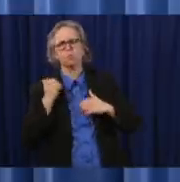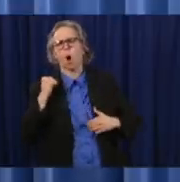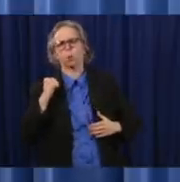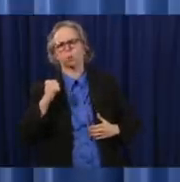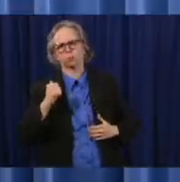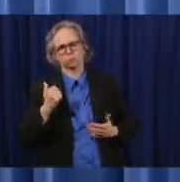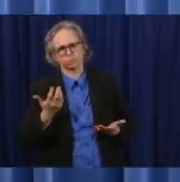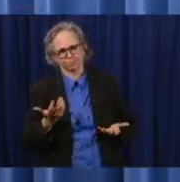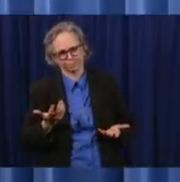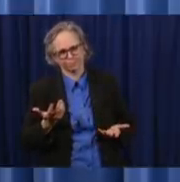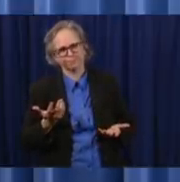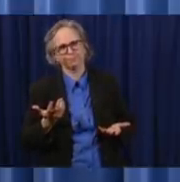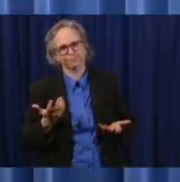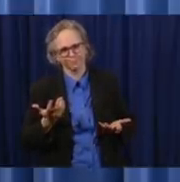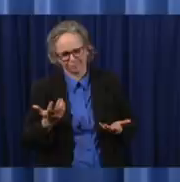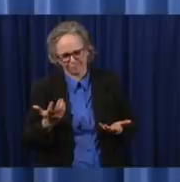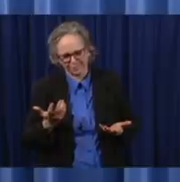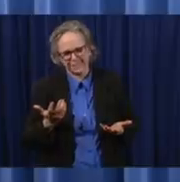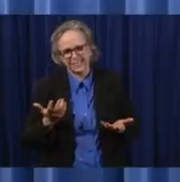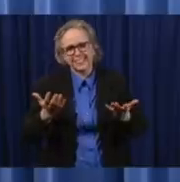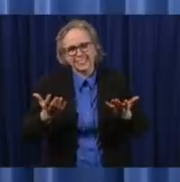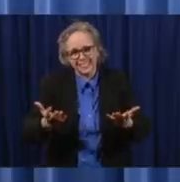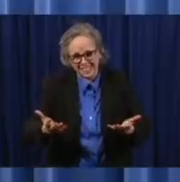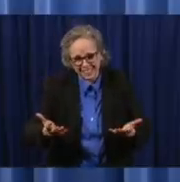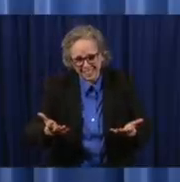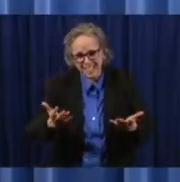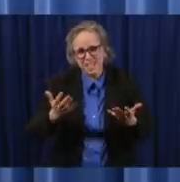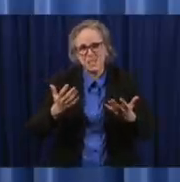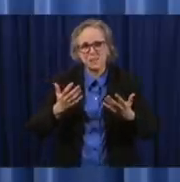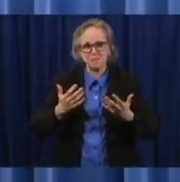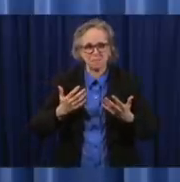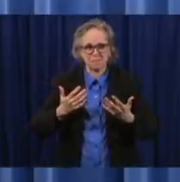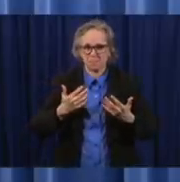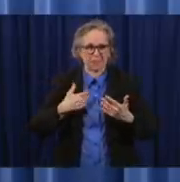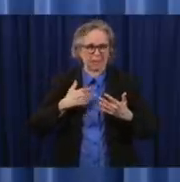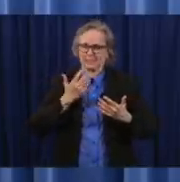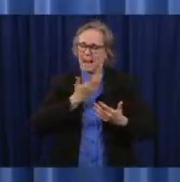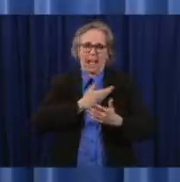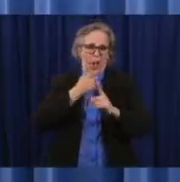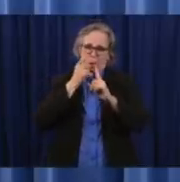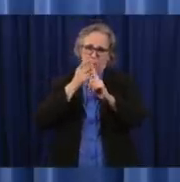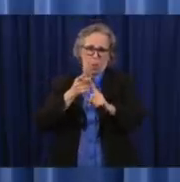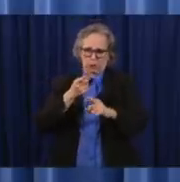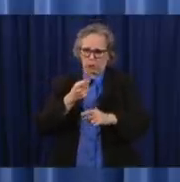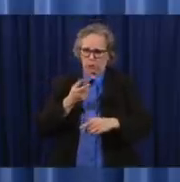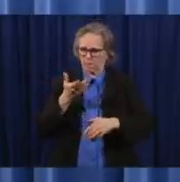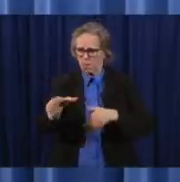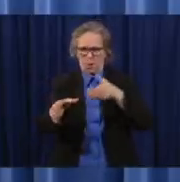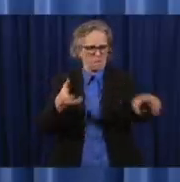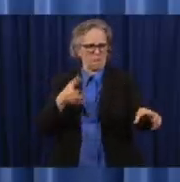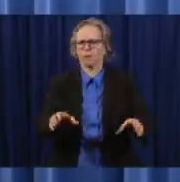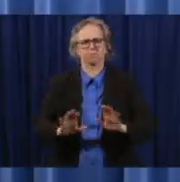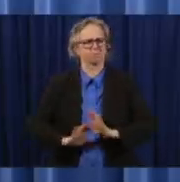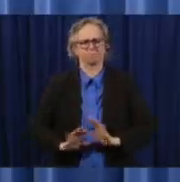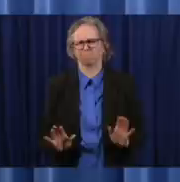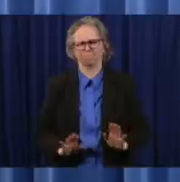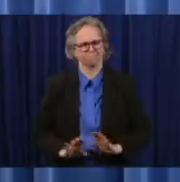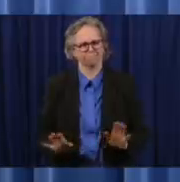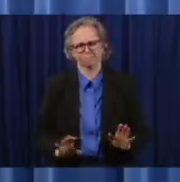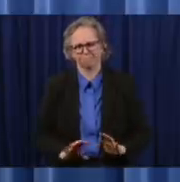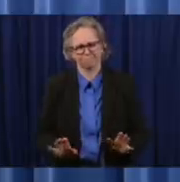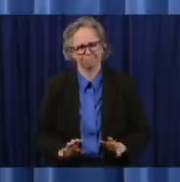and this is wrong. And so part of my job